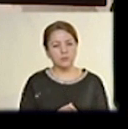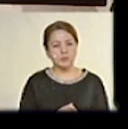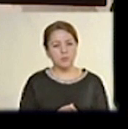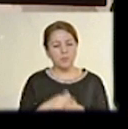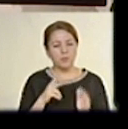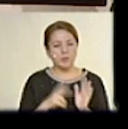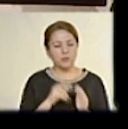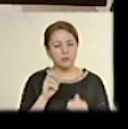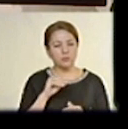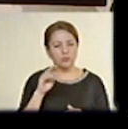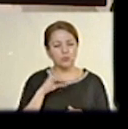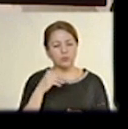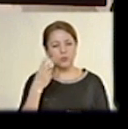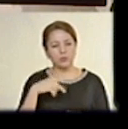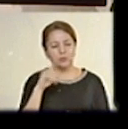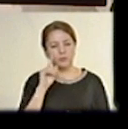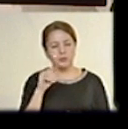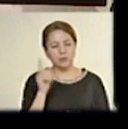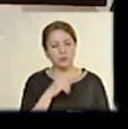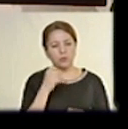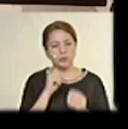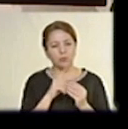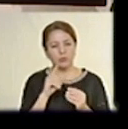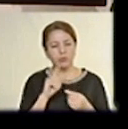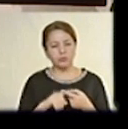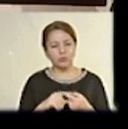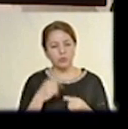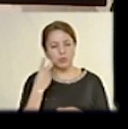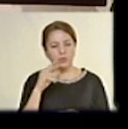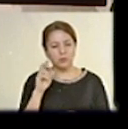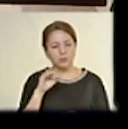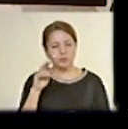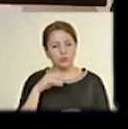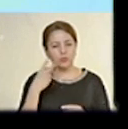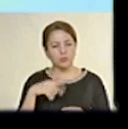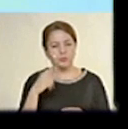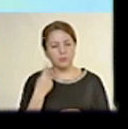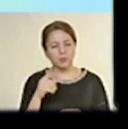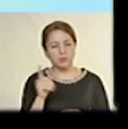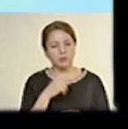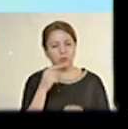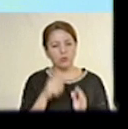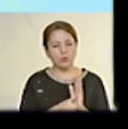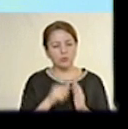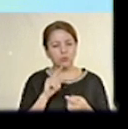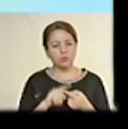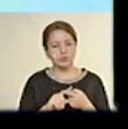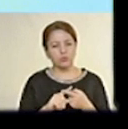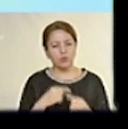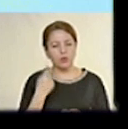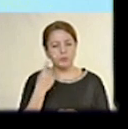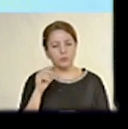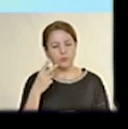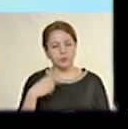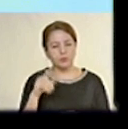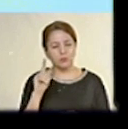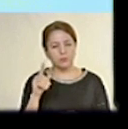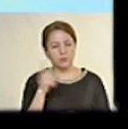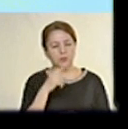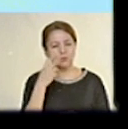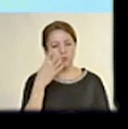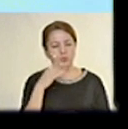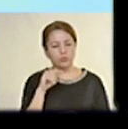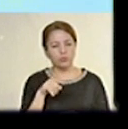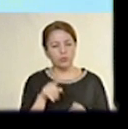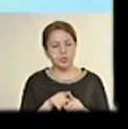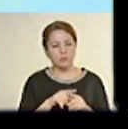8 butun 21 dan 11 qo'shilgan 2 butun 21 dan 6 qo'shilgan 1 butun 21 dan 4. Buni